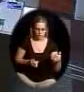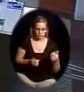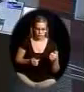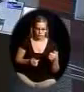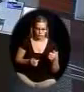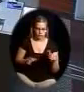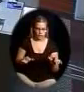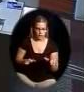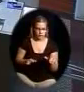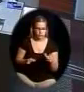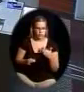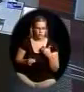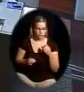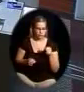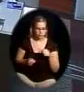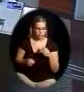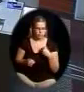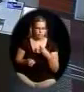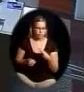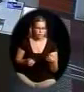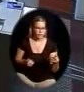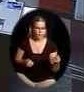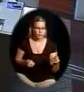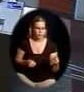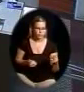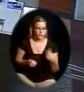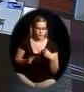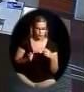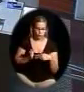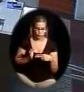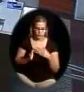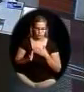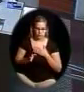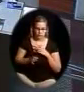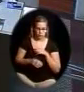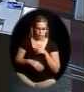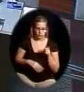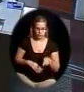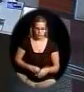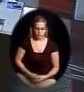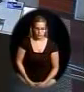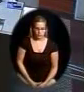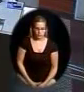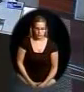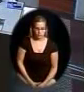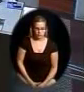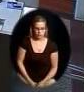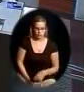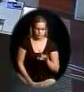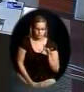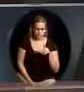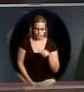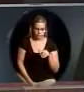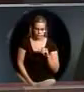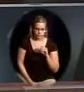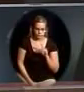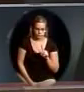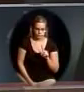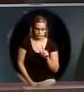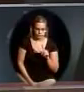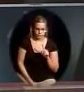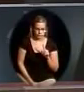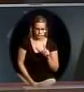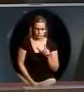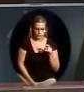I've got a couple. I'm just going to read my questions. And on 8.01, if I